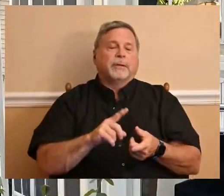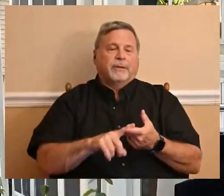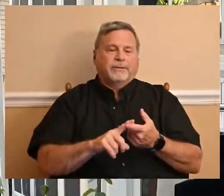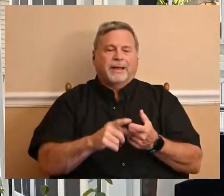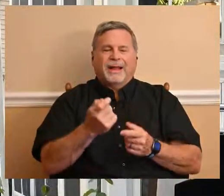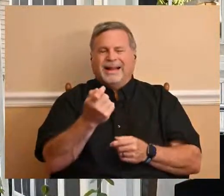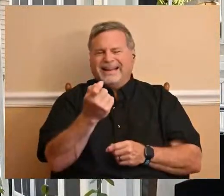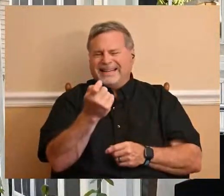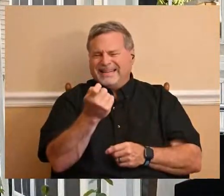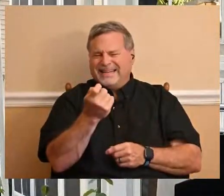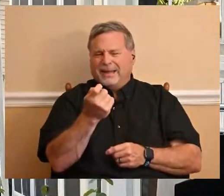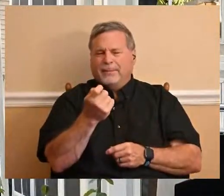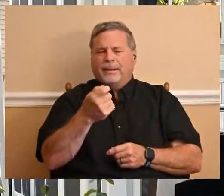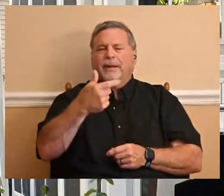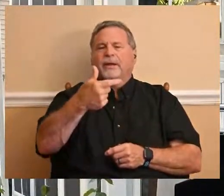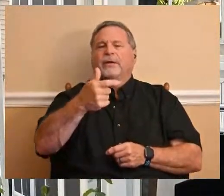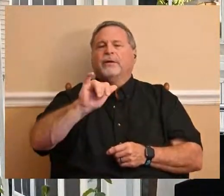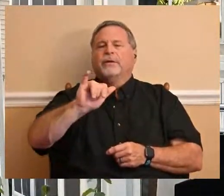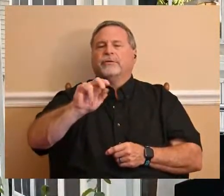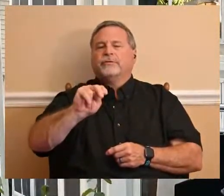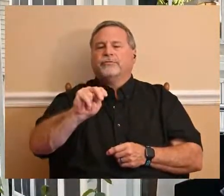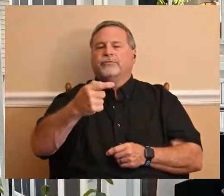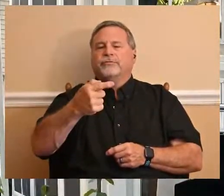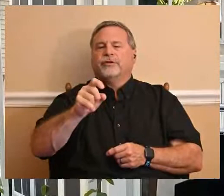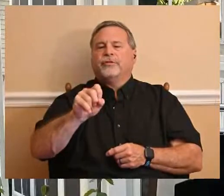a hint of garlic powder over top of it.